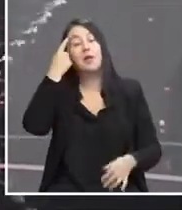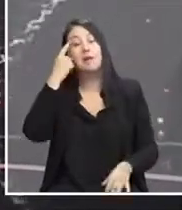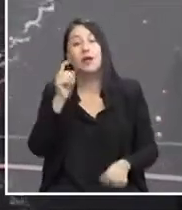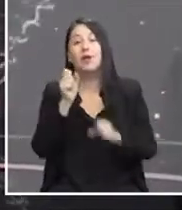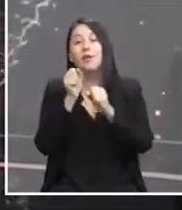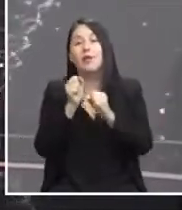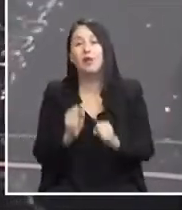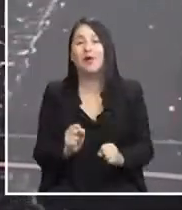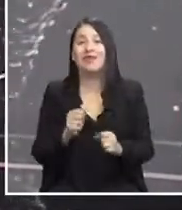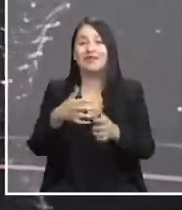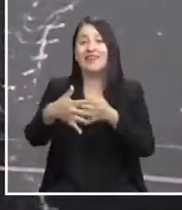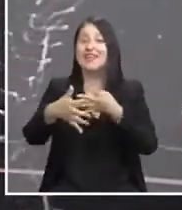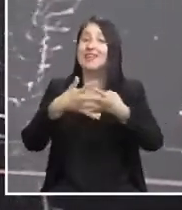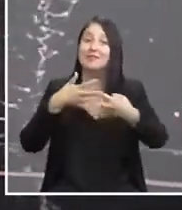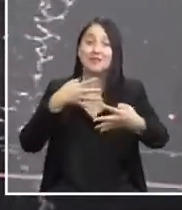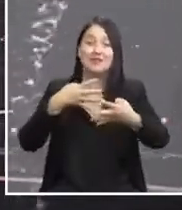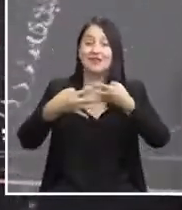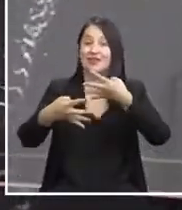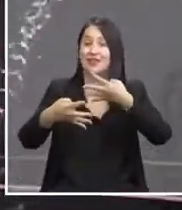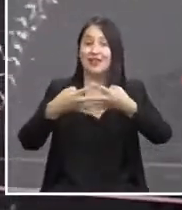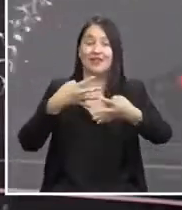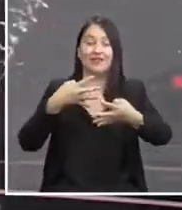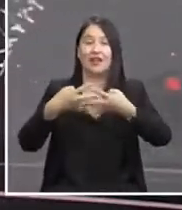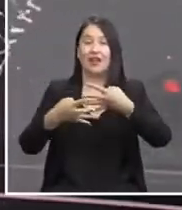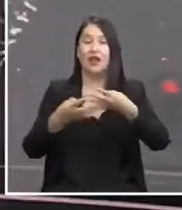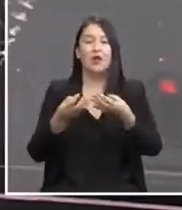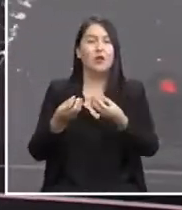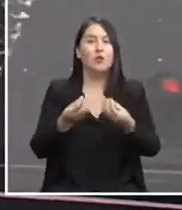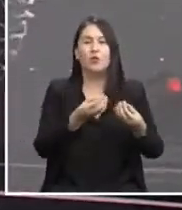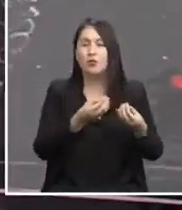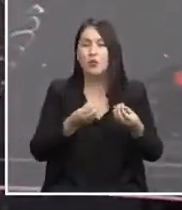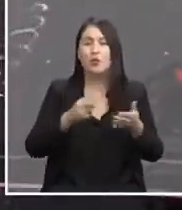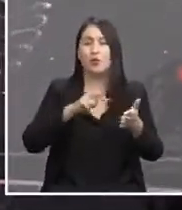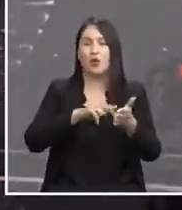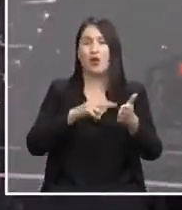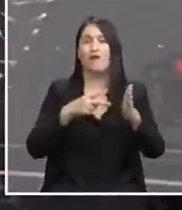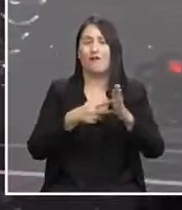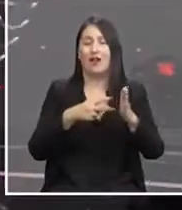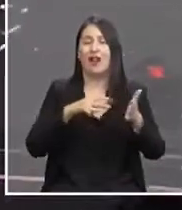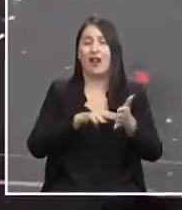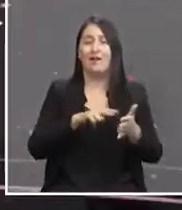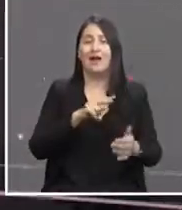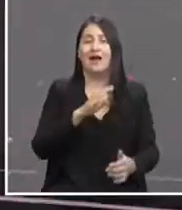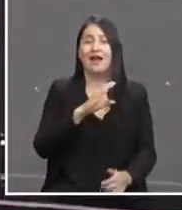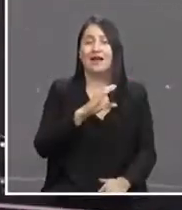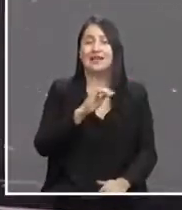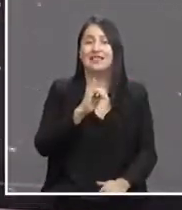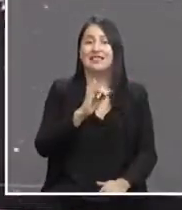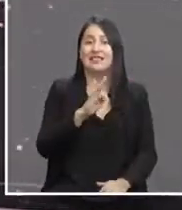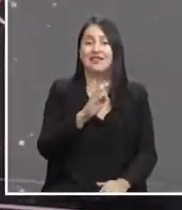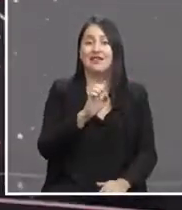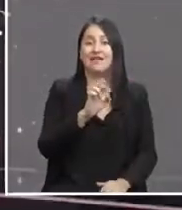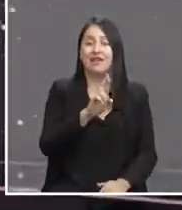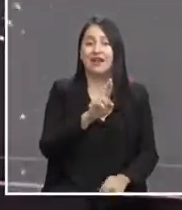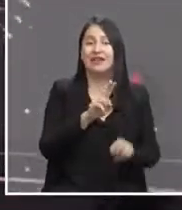of cyber conflictuality is made of espionage, of stealing your